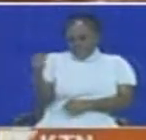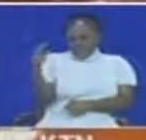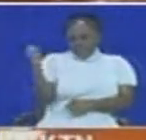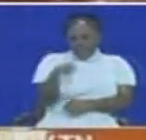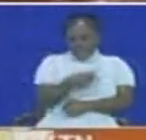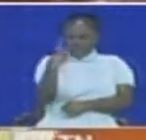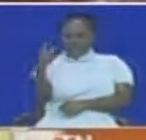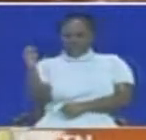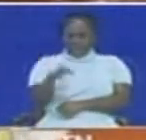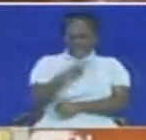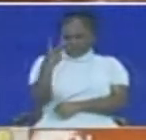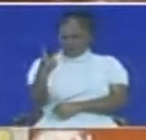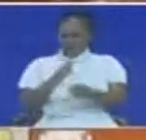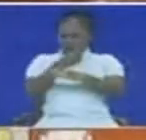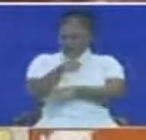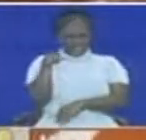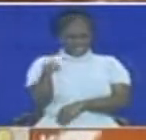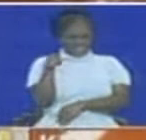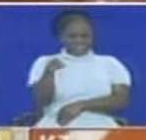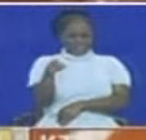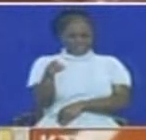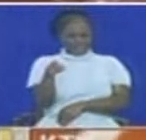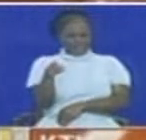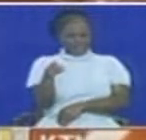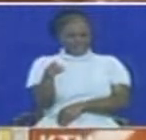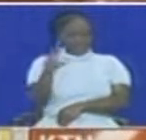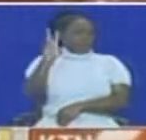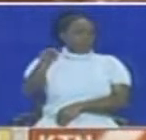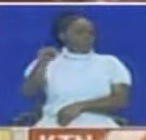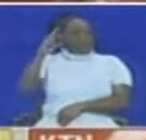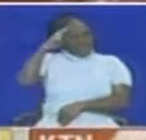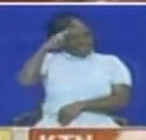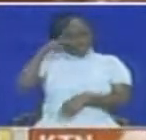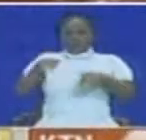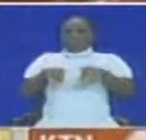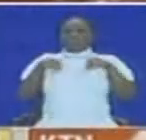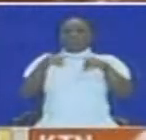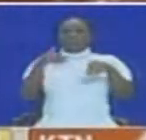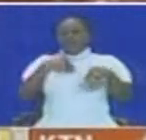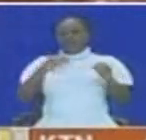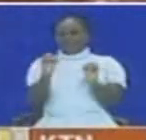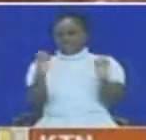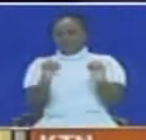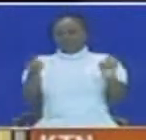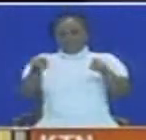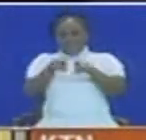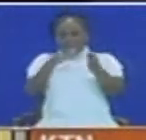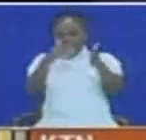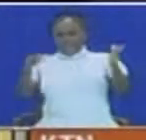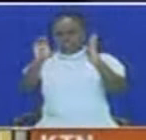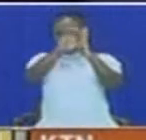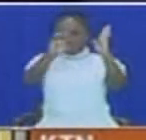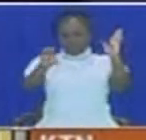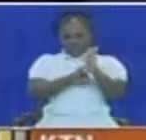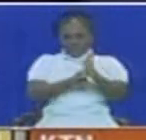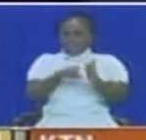months, 4 months, then that is unreasonable delay and that is in breach of the constitution. Mutua